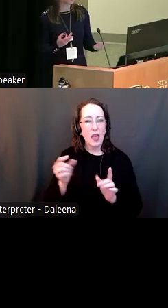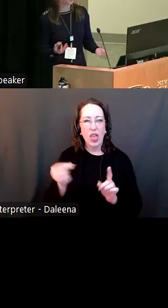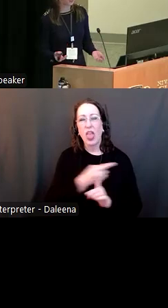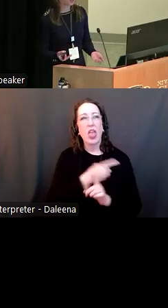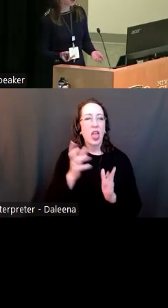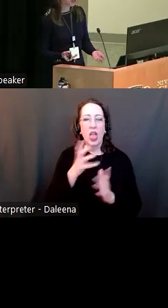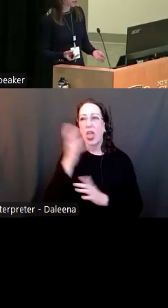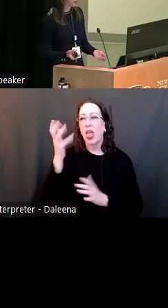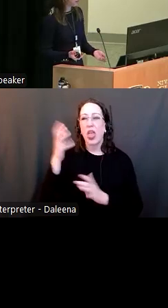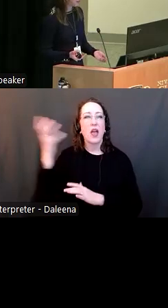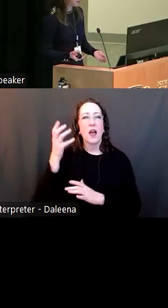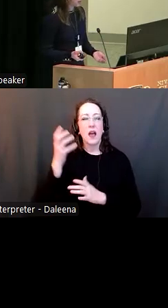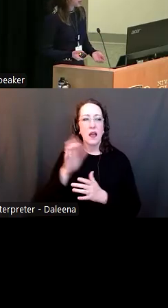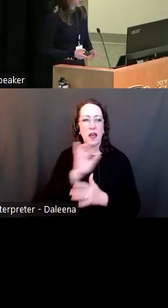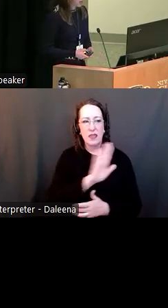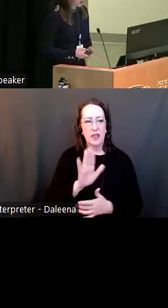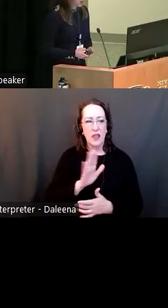how their motivation works?